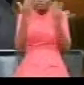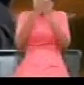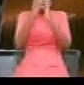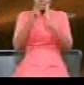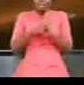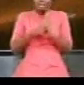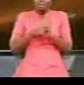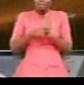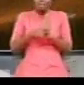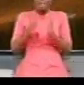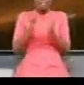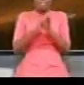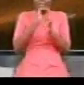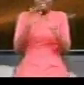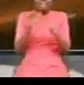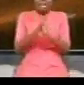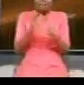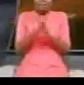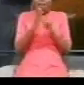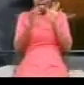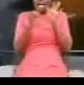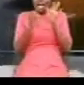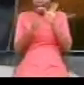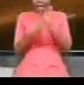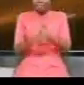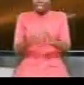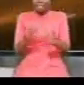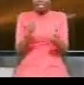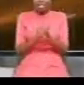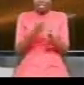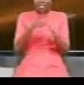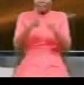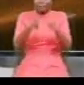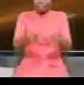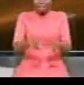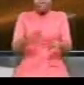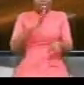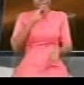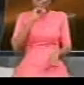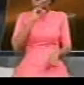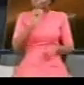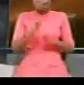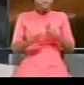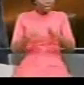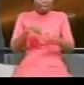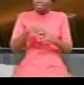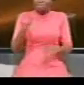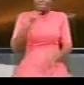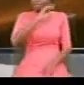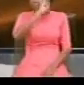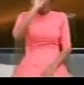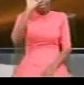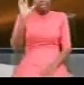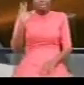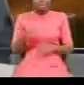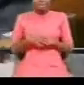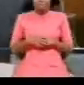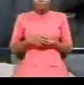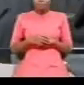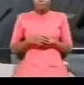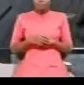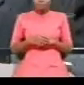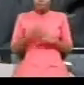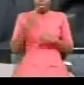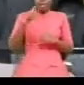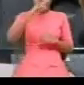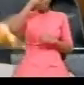that's sufficient evidence that that individual is not walking in the light. The Sun